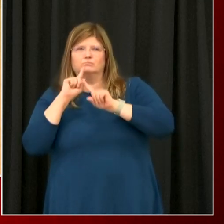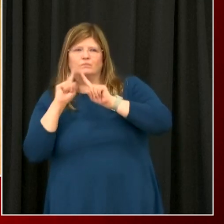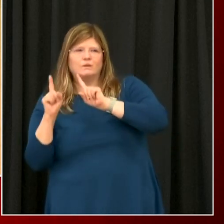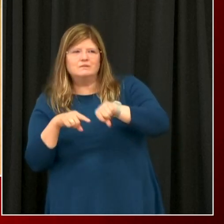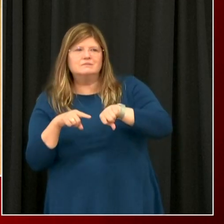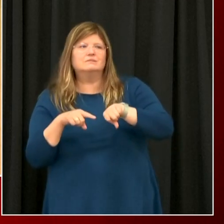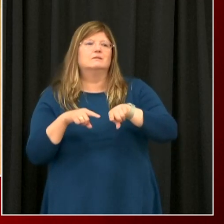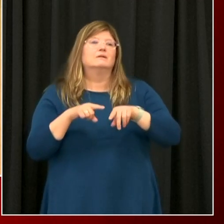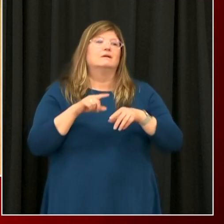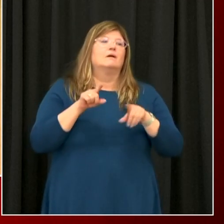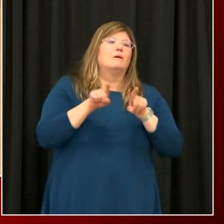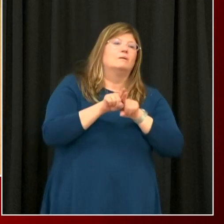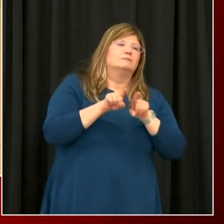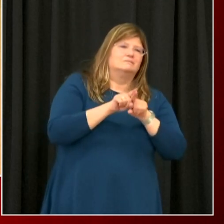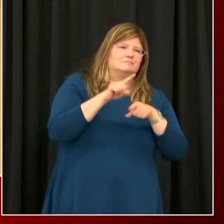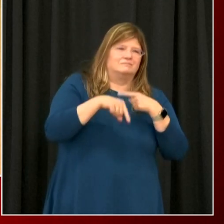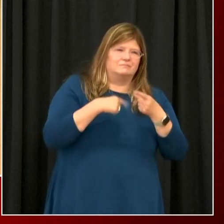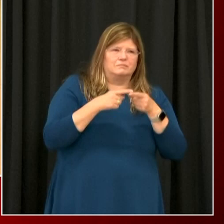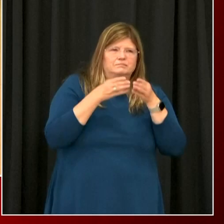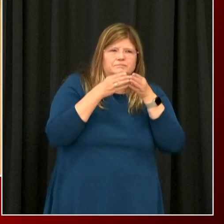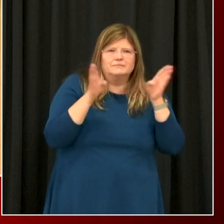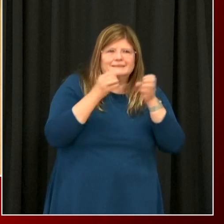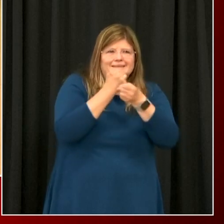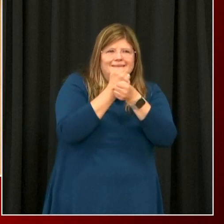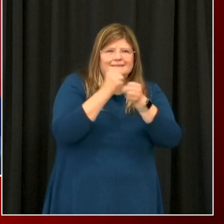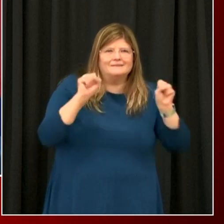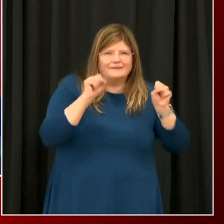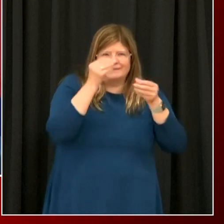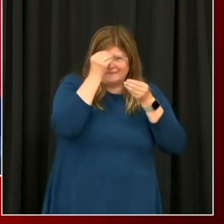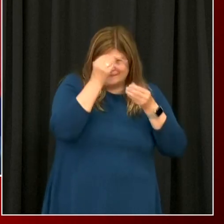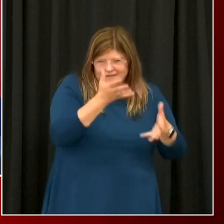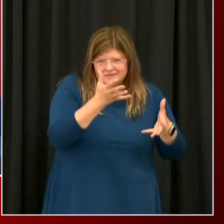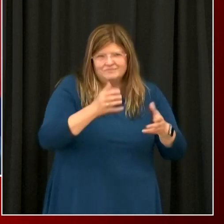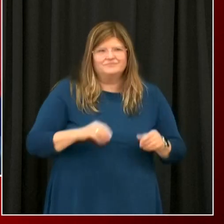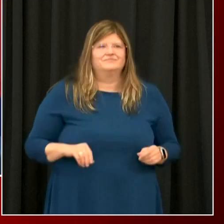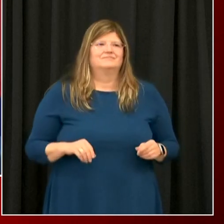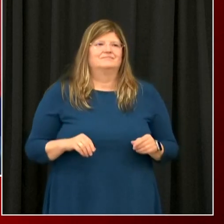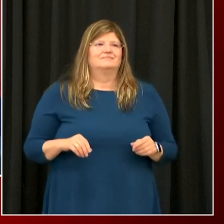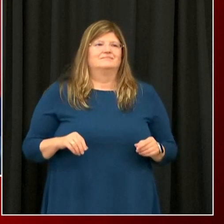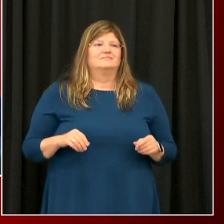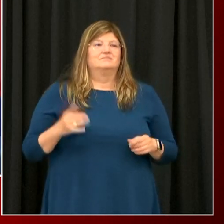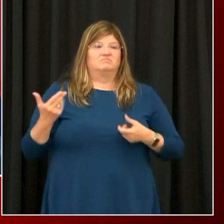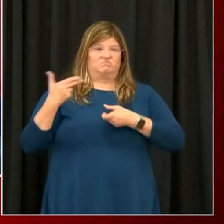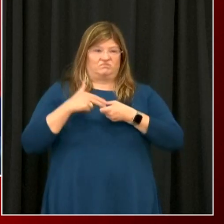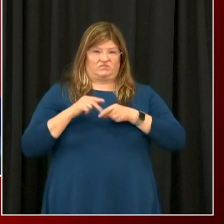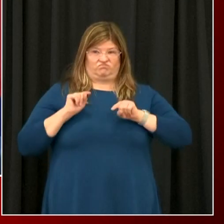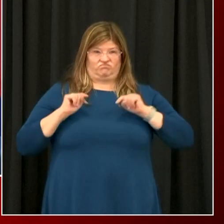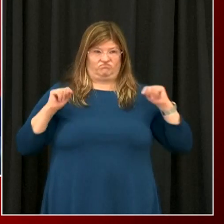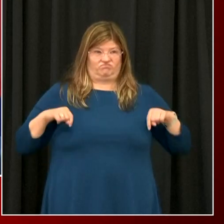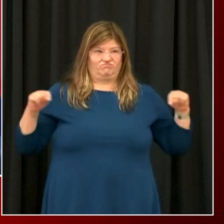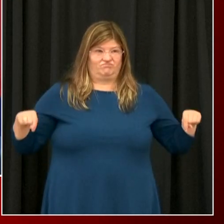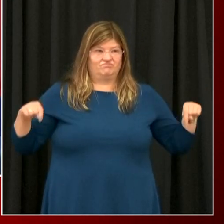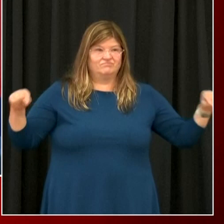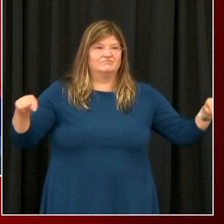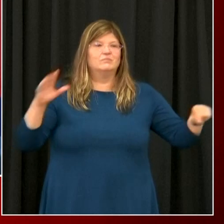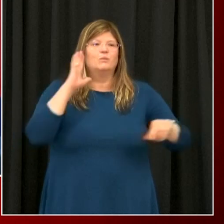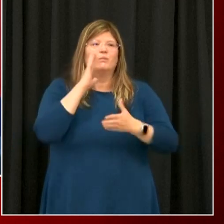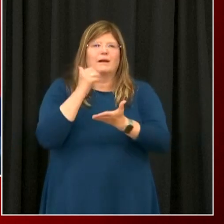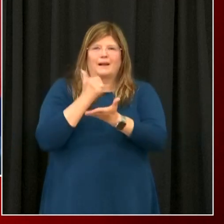public safety update. I'm joined by members of my cabinet who will assist me in discussing